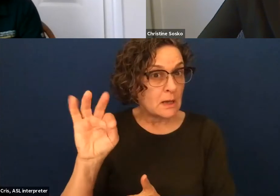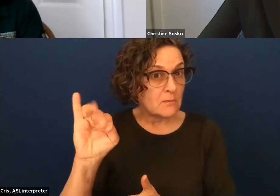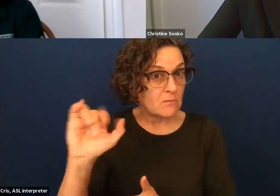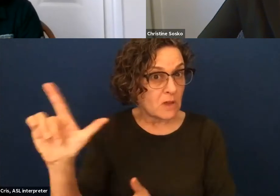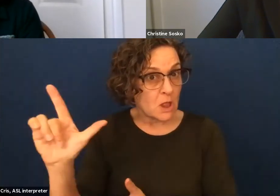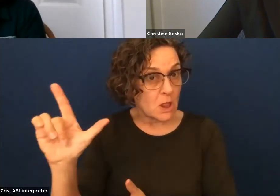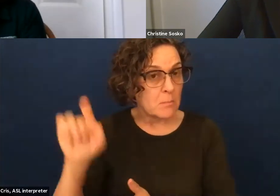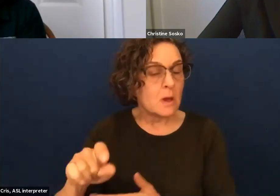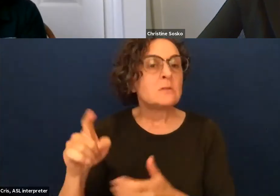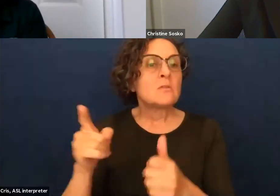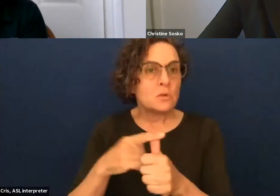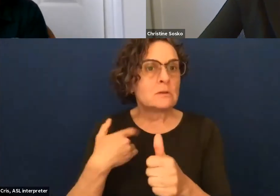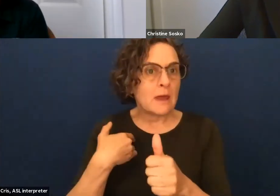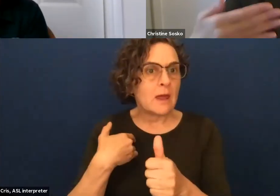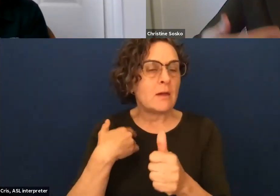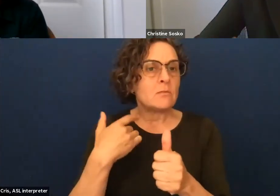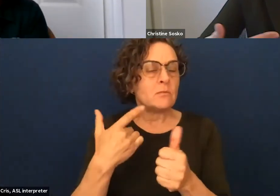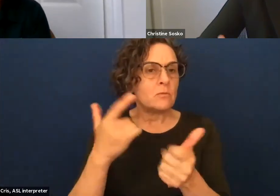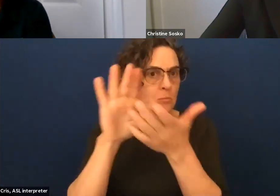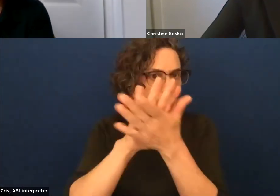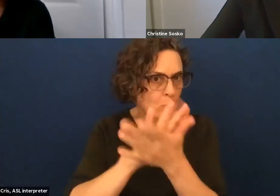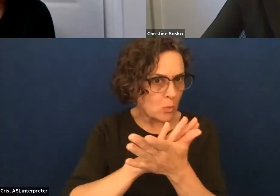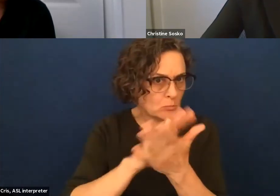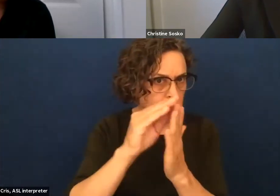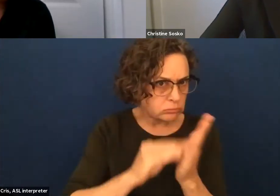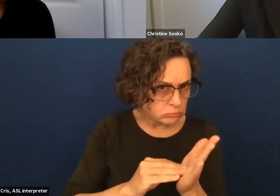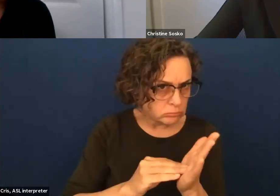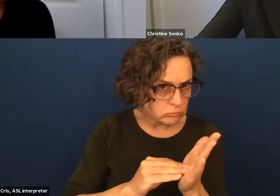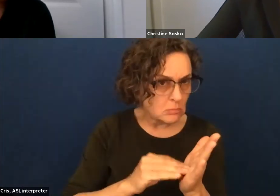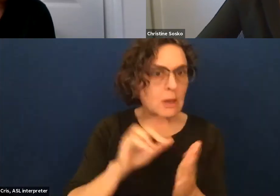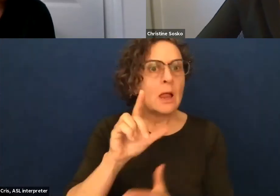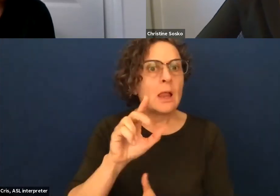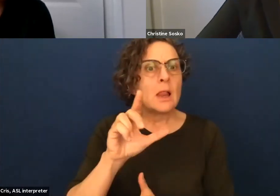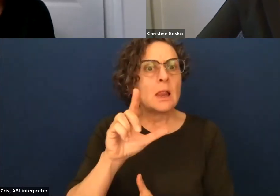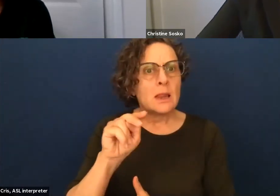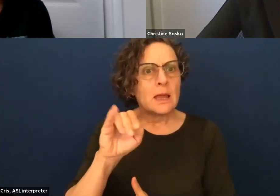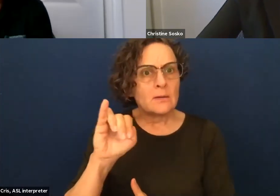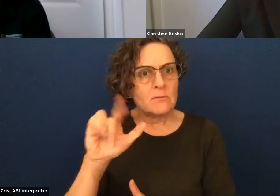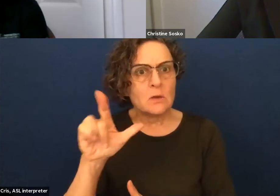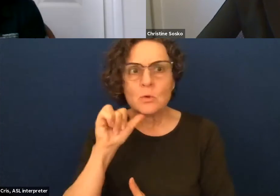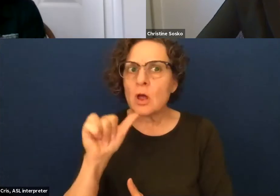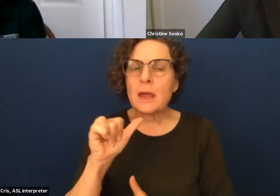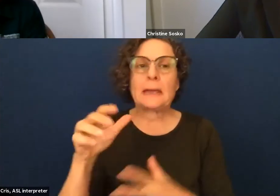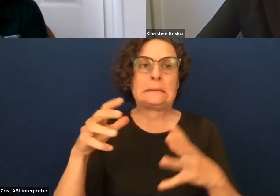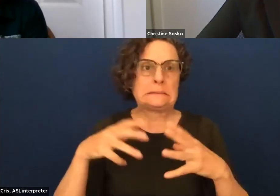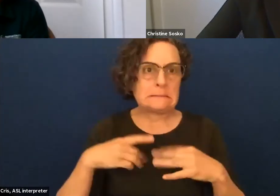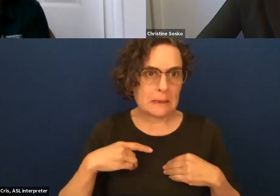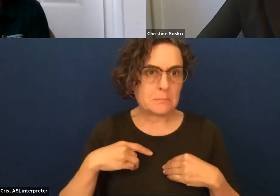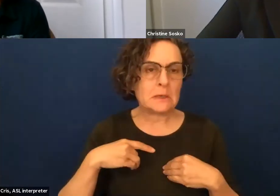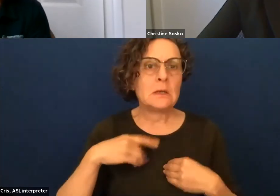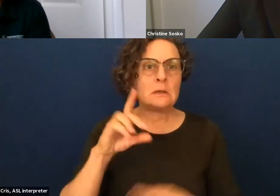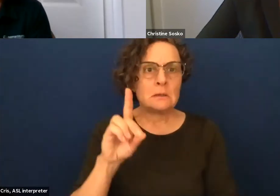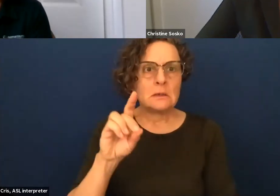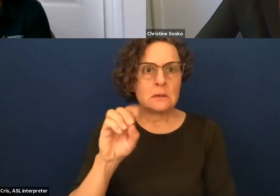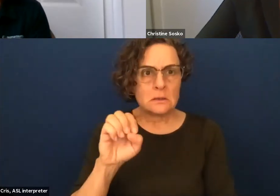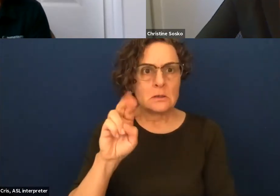your debris without our approval. And so that will be really important. You don't want to get